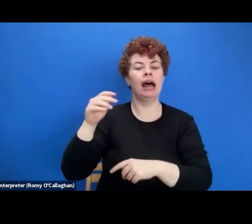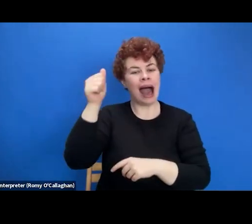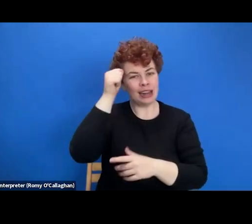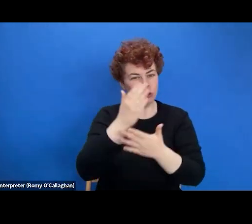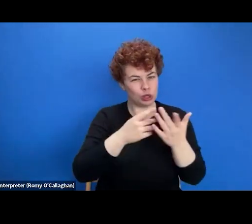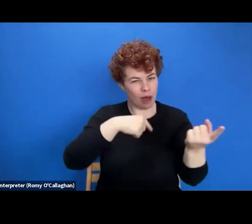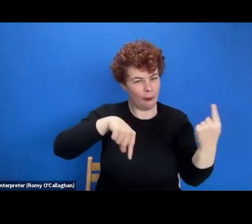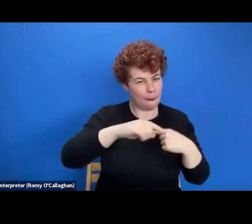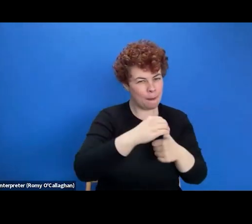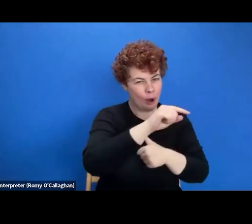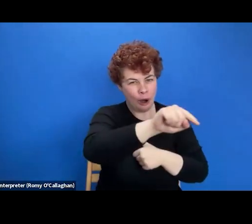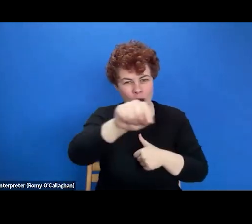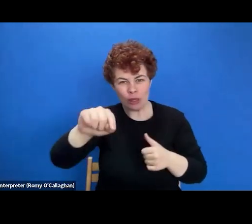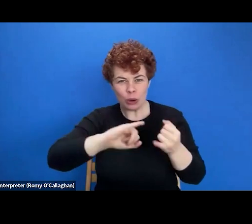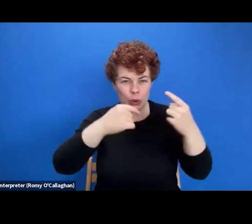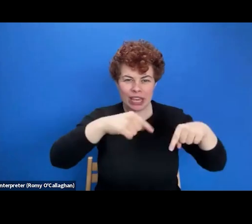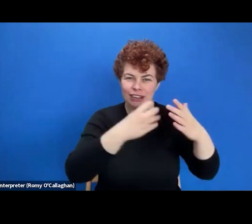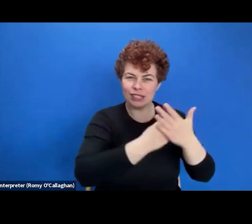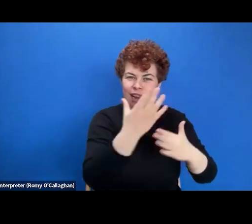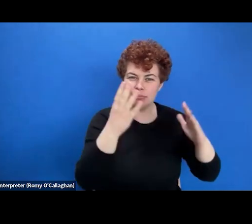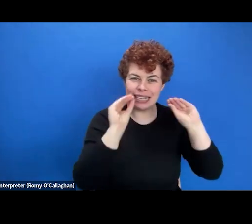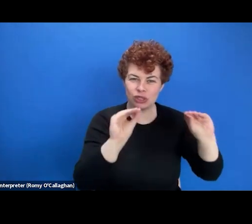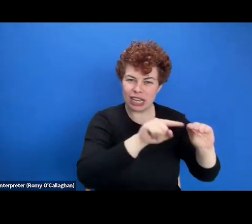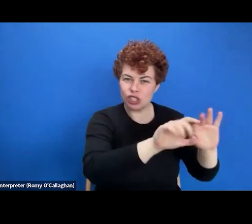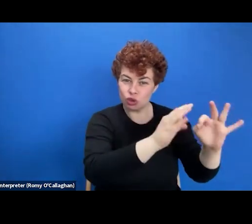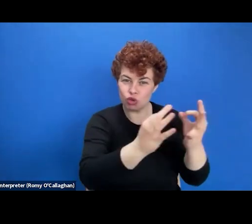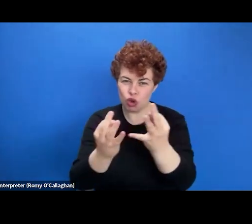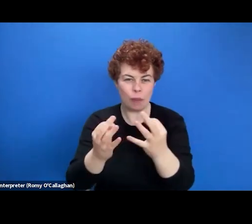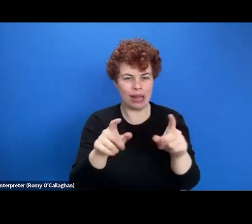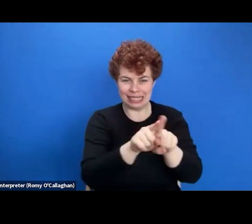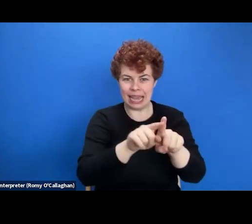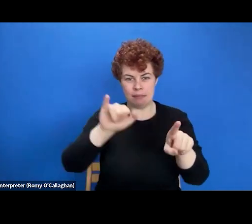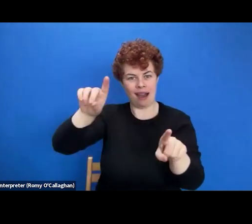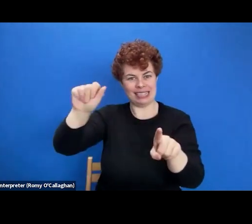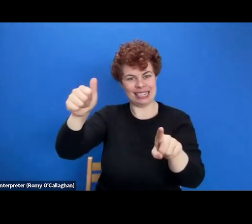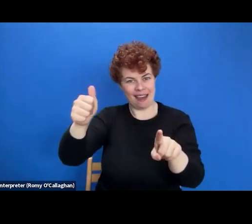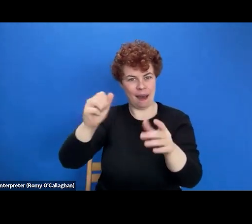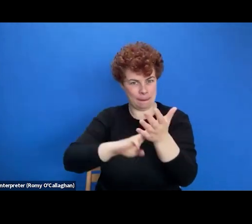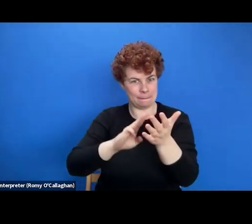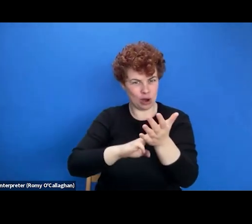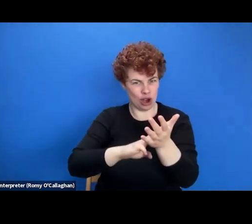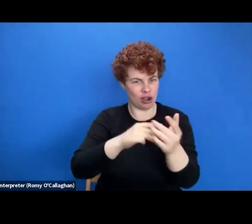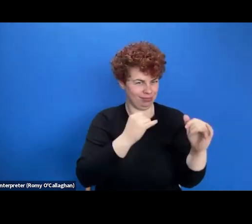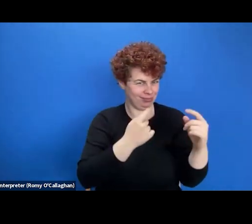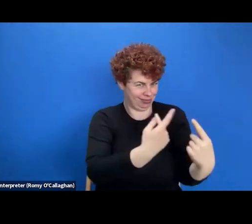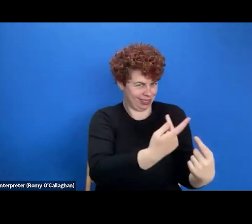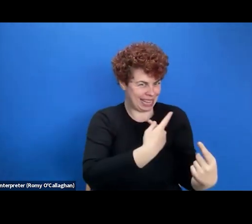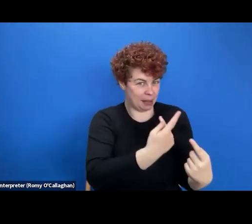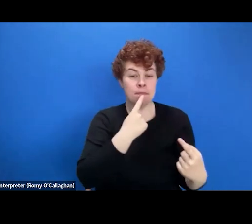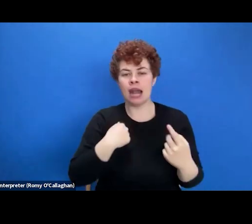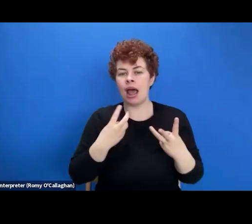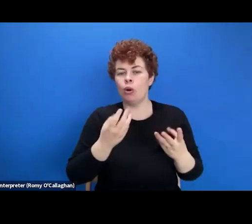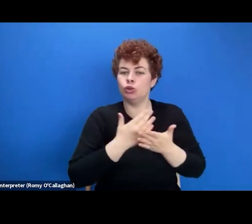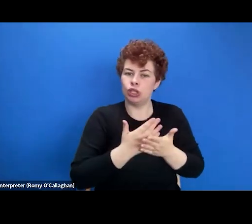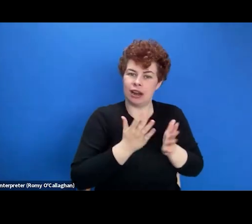our development education groups, which are also IDEA members. So I hope that I can share some of what we've done at national level,